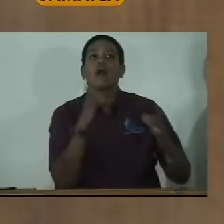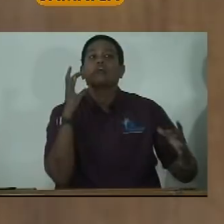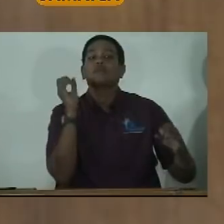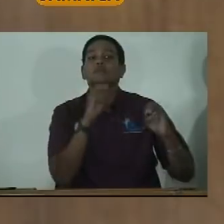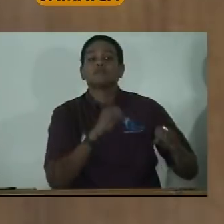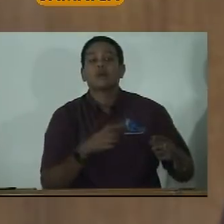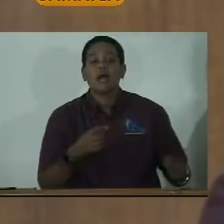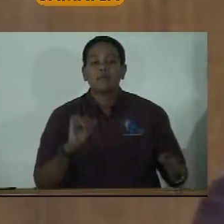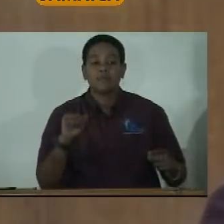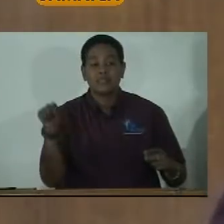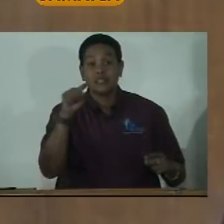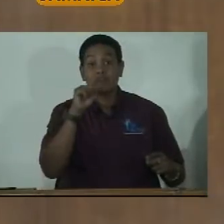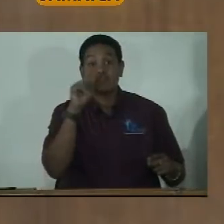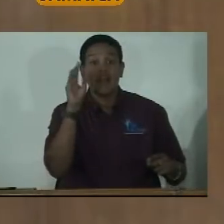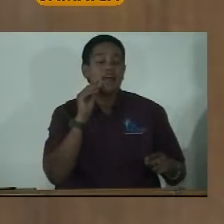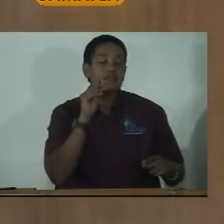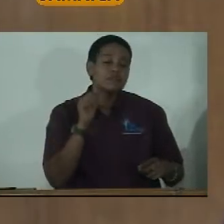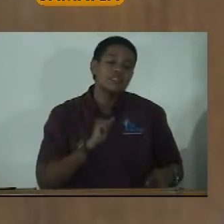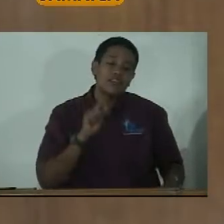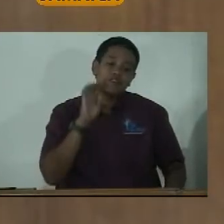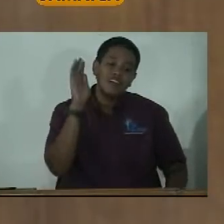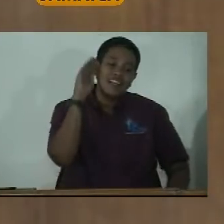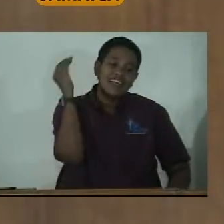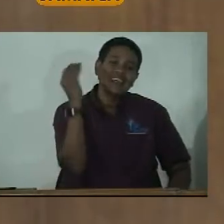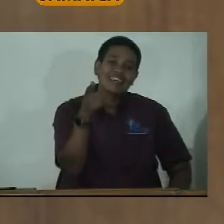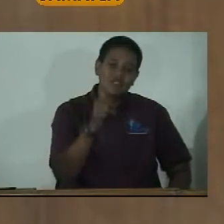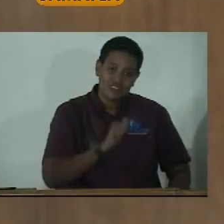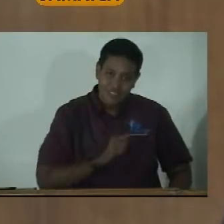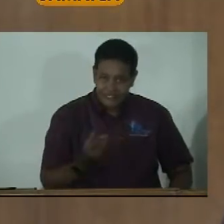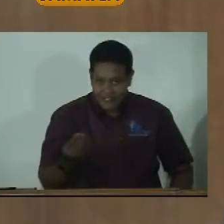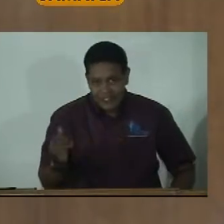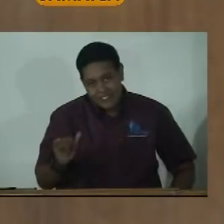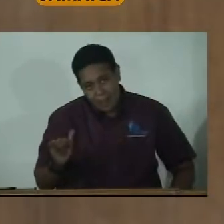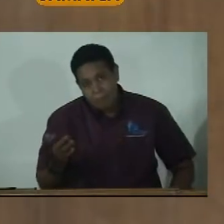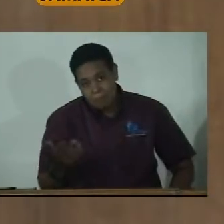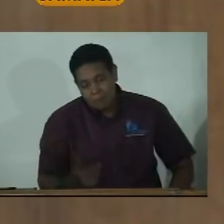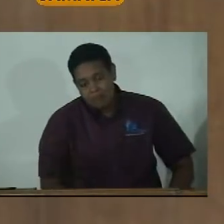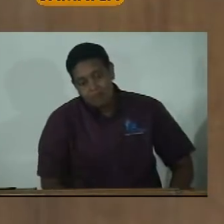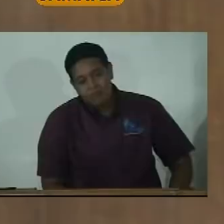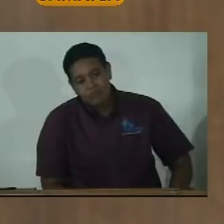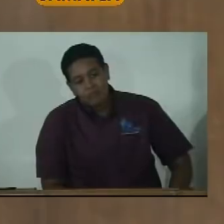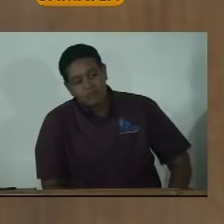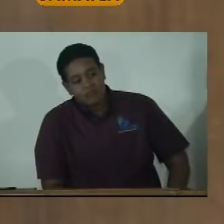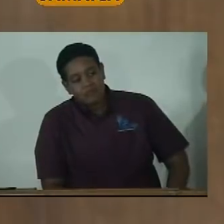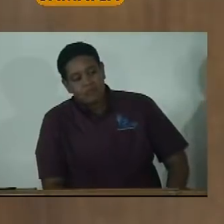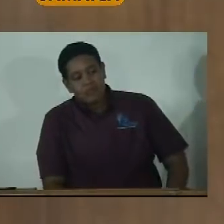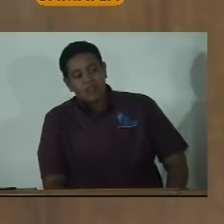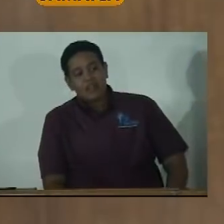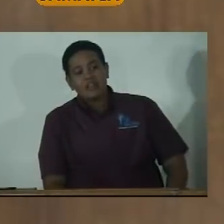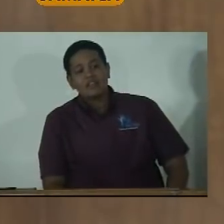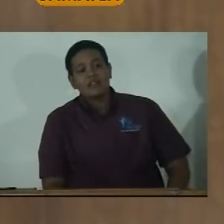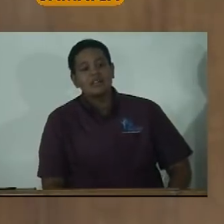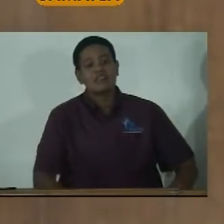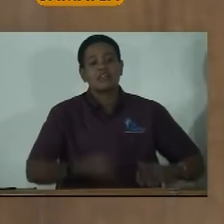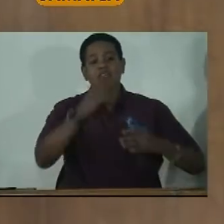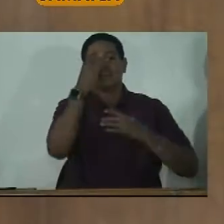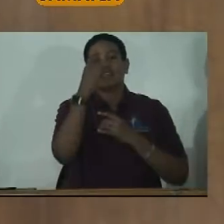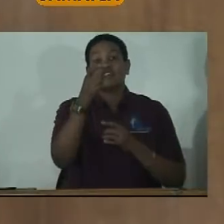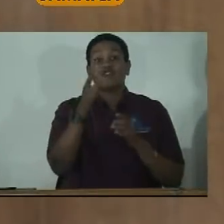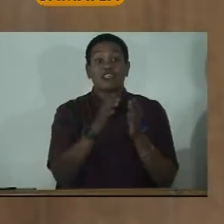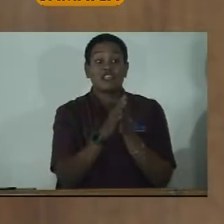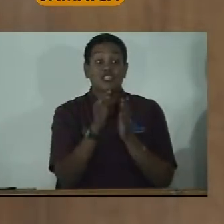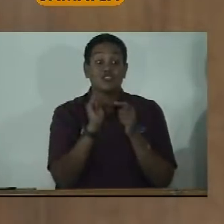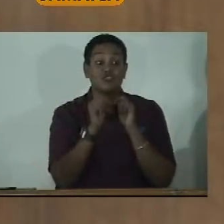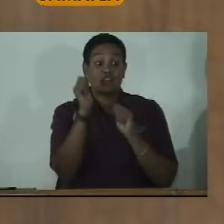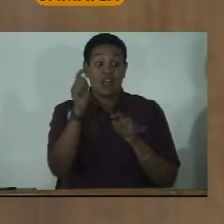are experiences that I am giving you, that I have experienced myself. That there's an interest in Trinidad, but you alone cannot full a